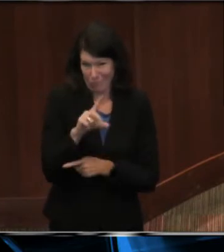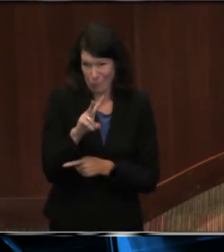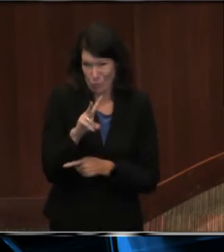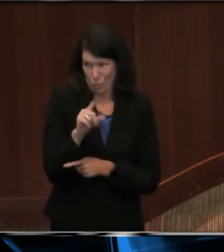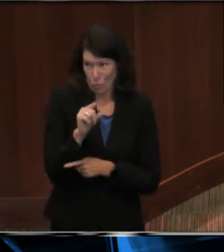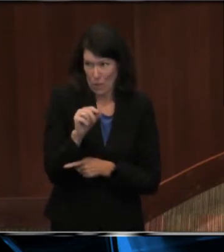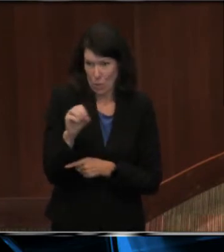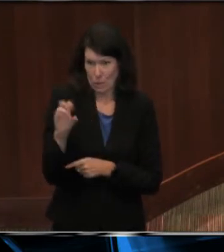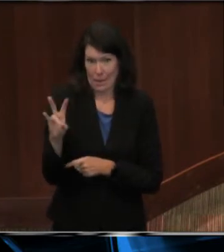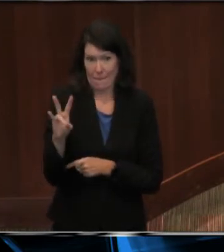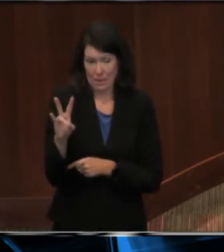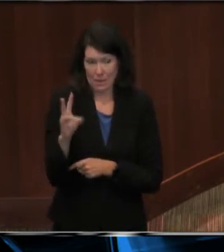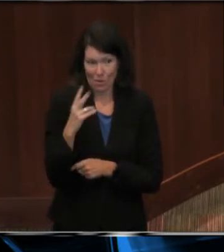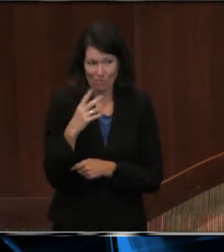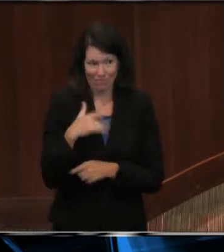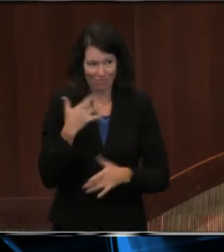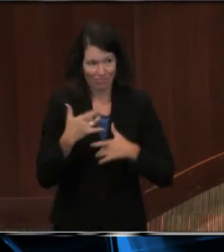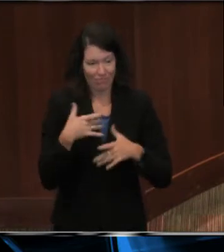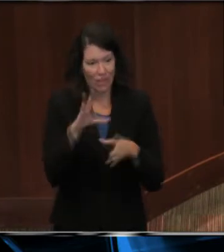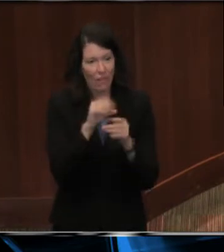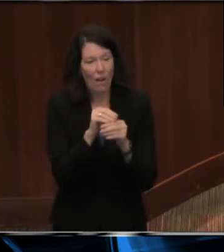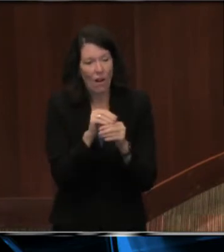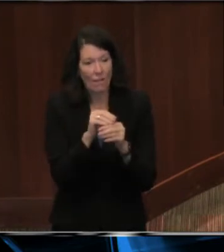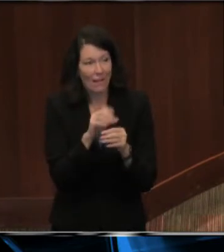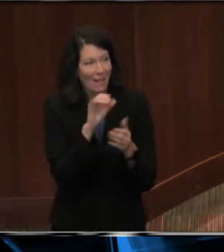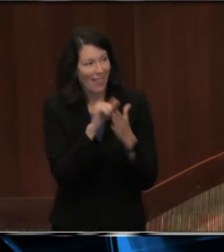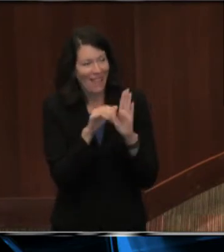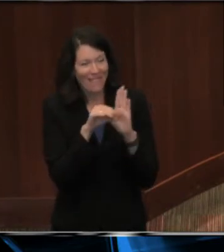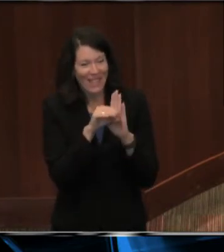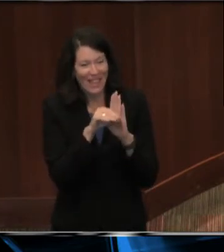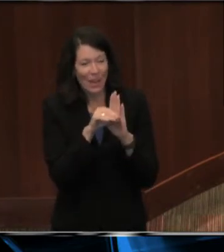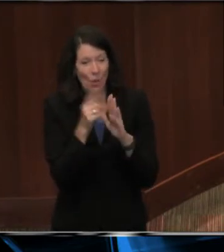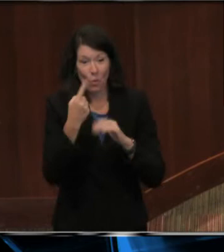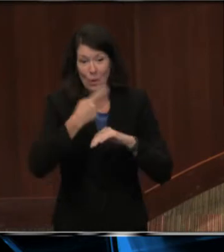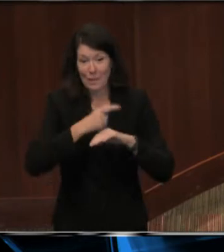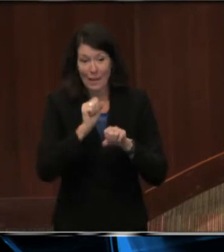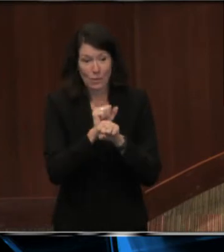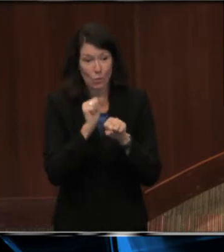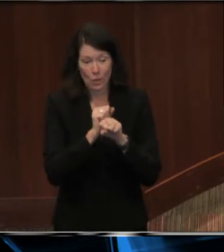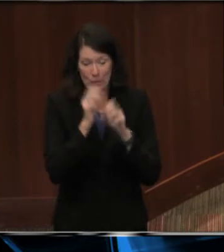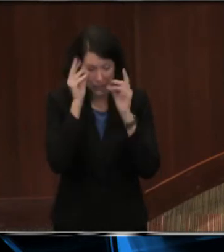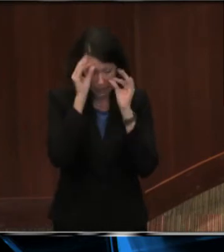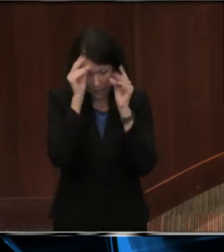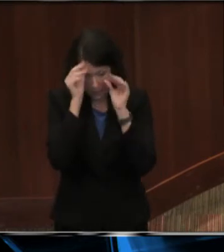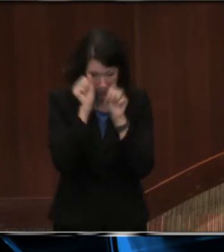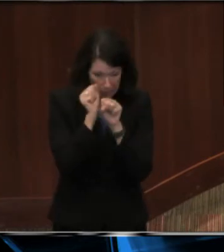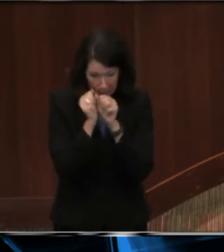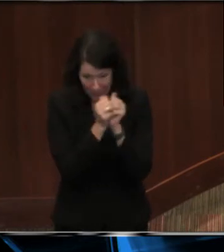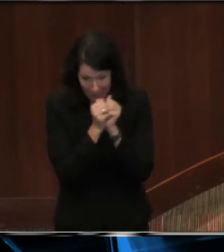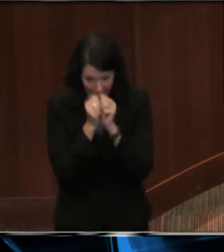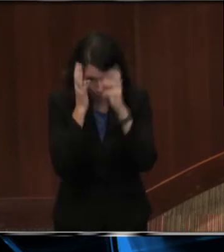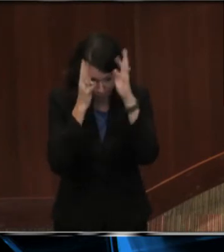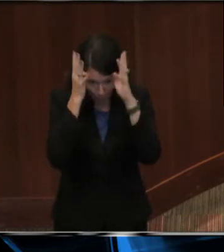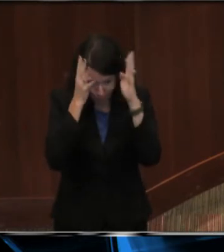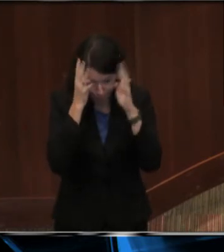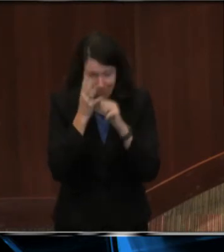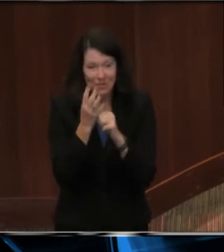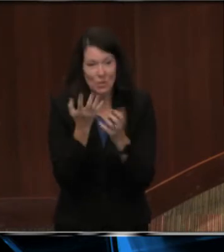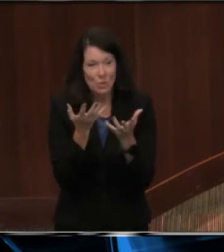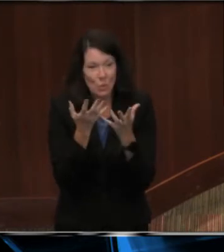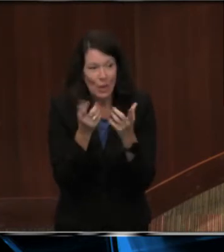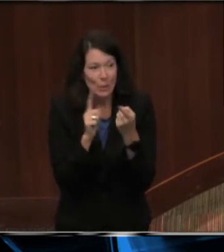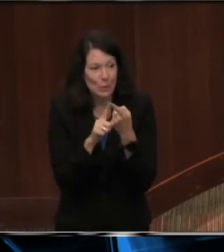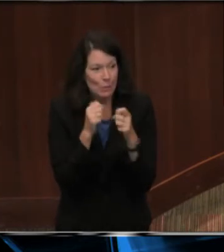part of this. So what you just saw was essentially a day's work, just us putting our heads together, being creative. We intend